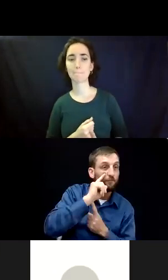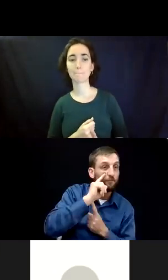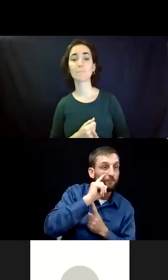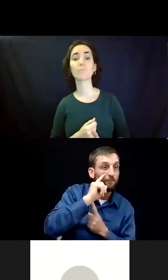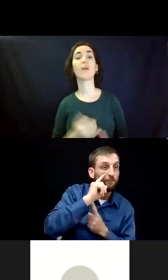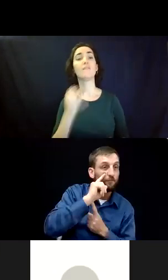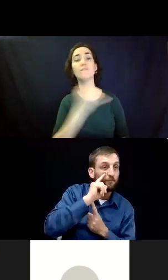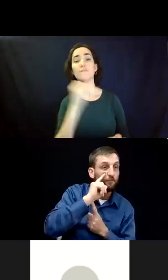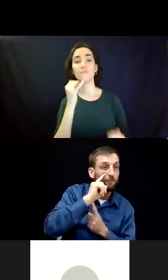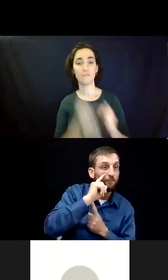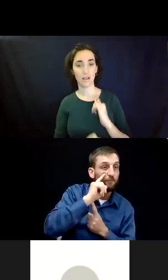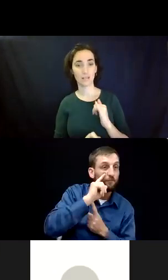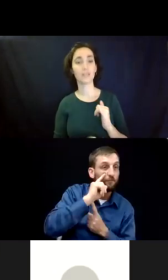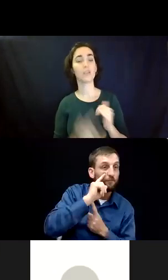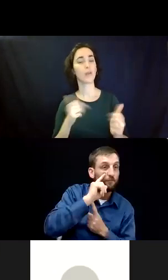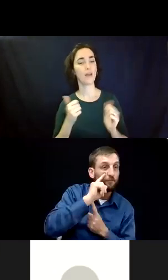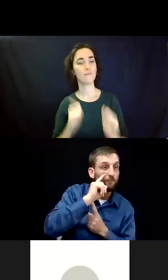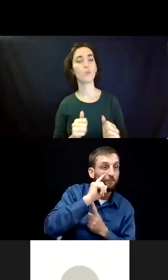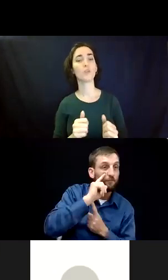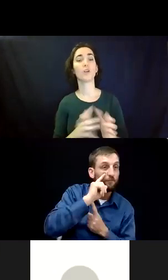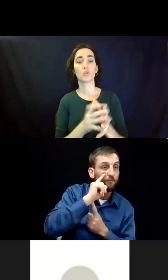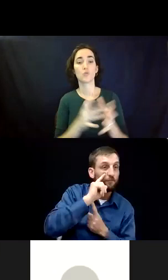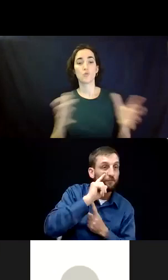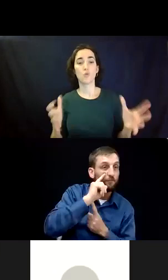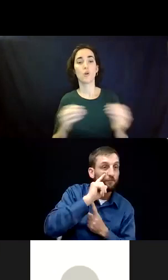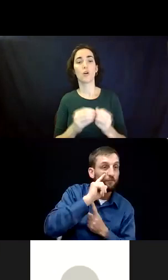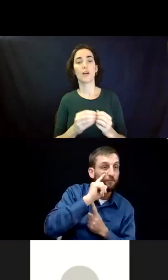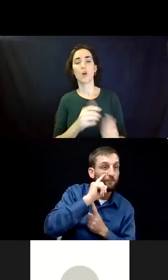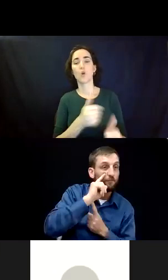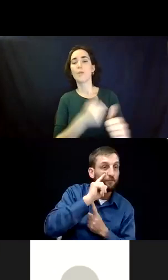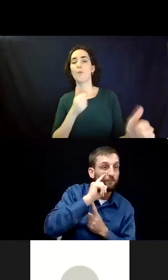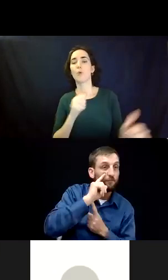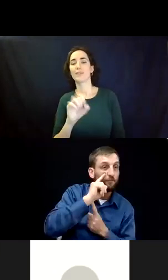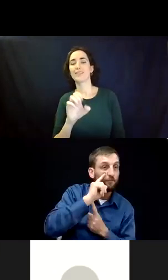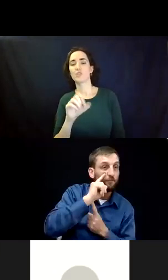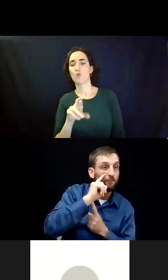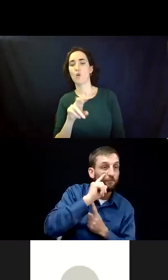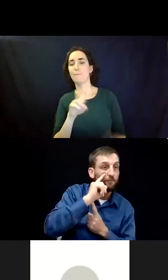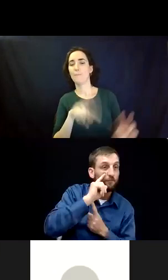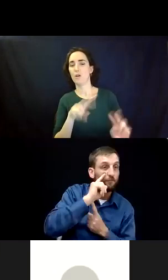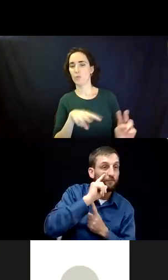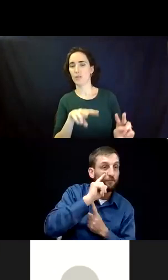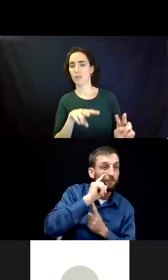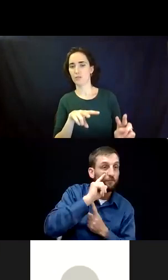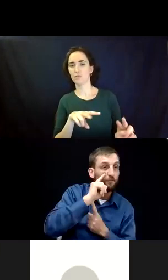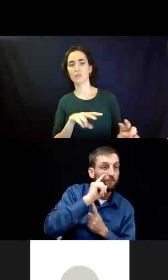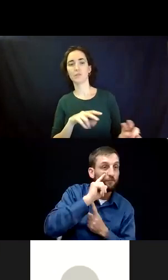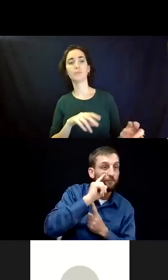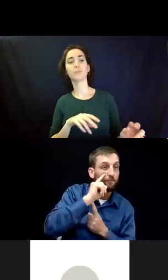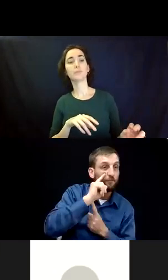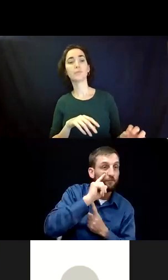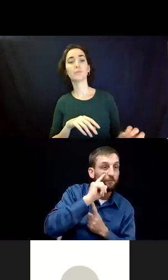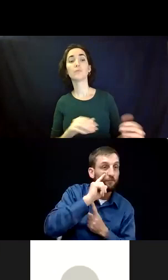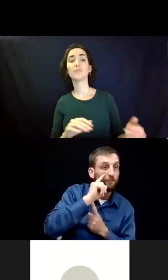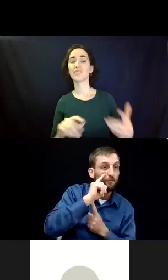making efforts to expand our use of remote sensor monitoring. A third area is that we have reduced face-to-face contact